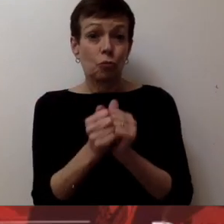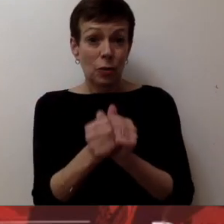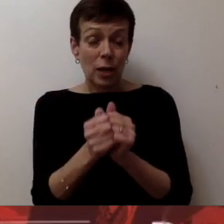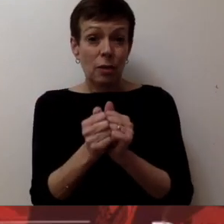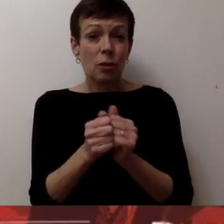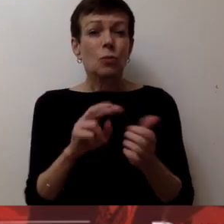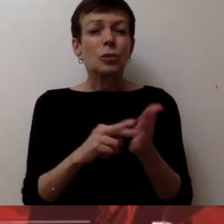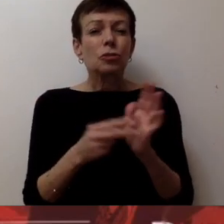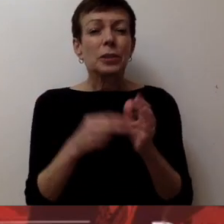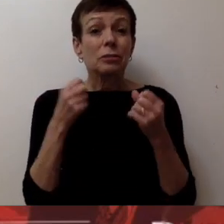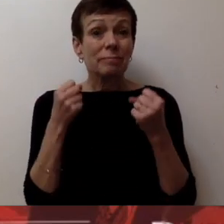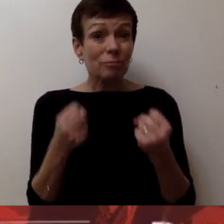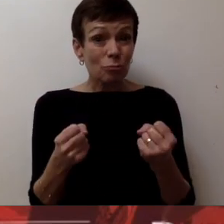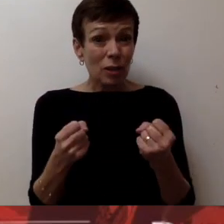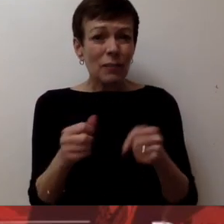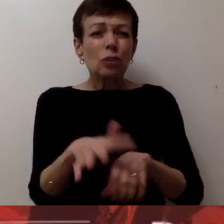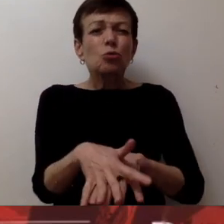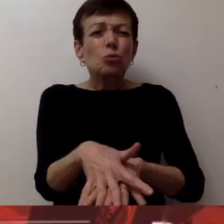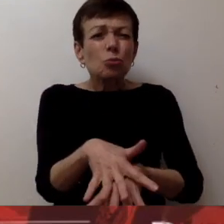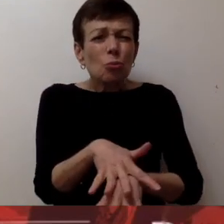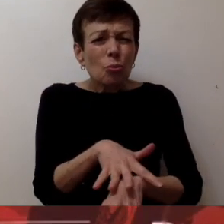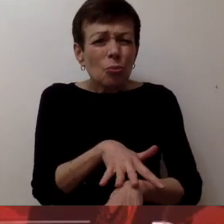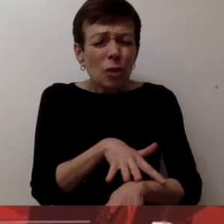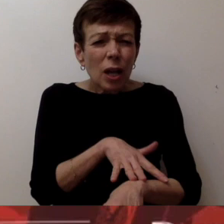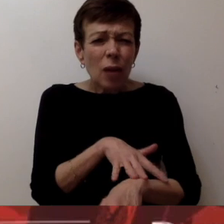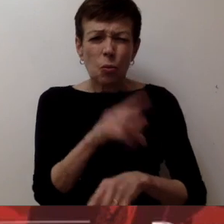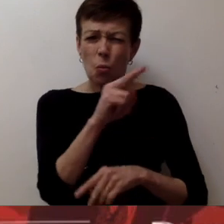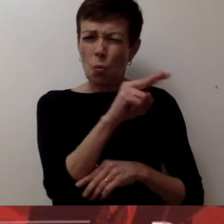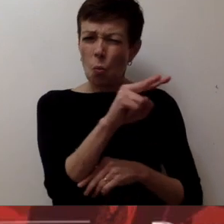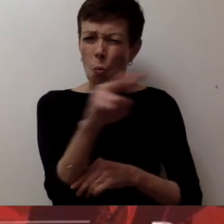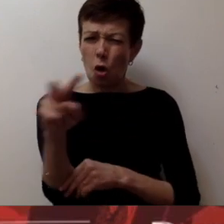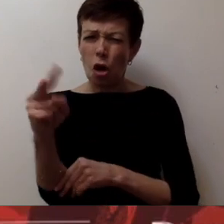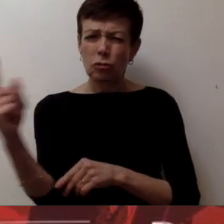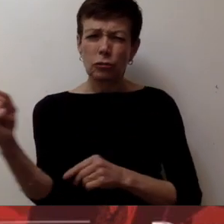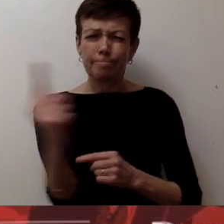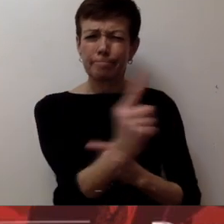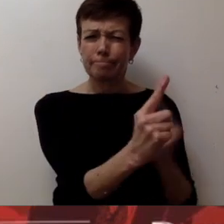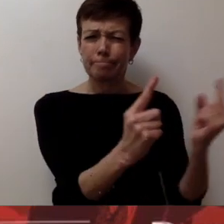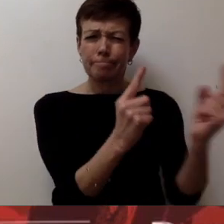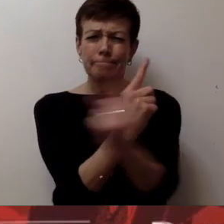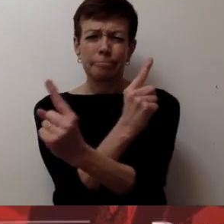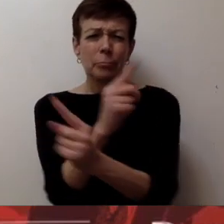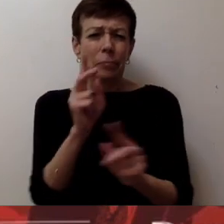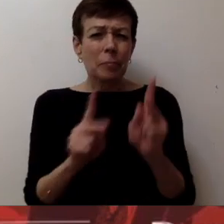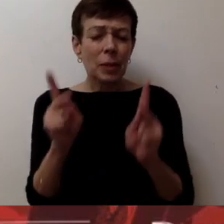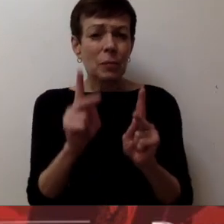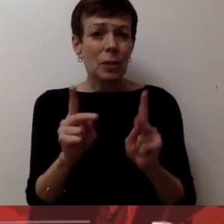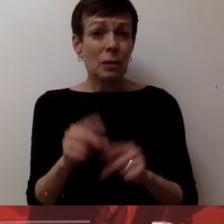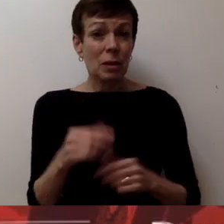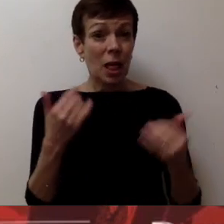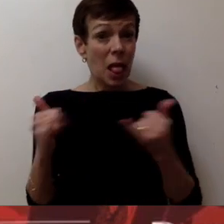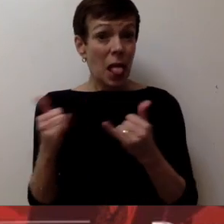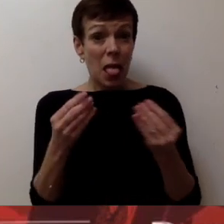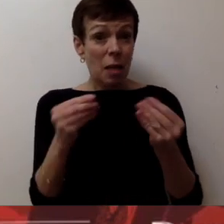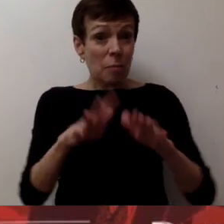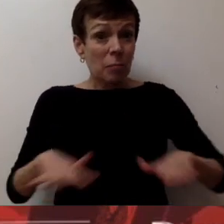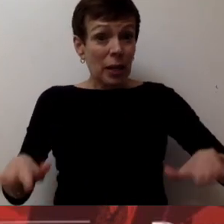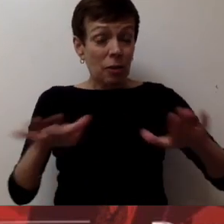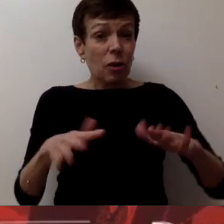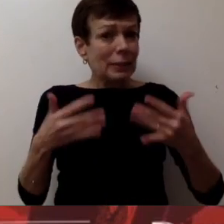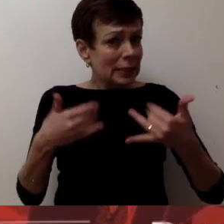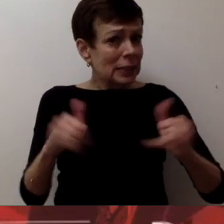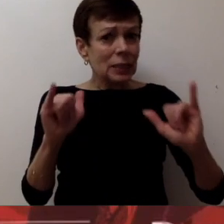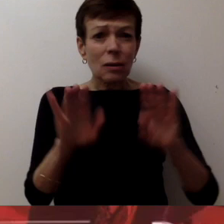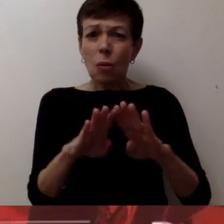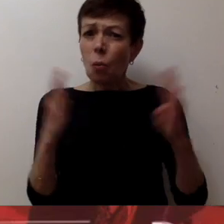is slow down. Slow down and watch for pedestrians. There is no reason to be speeding through playground zones. Playground zones do remain